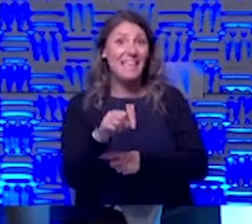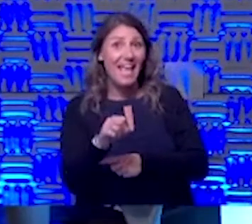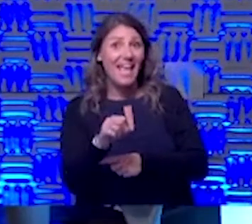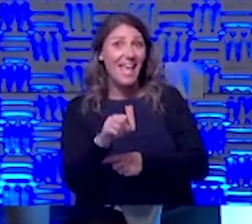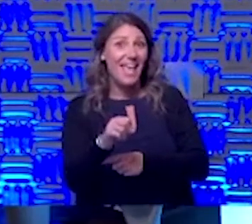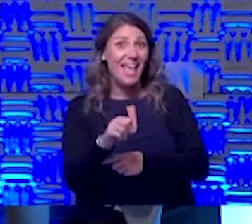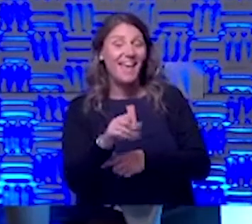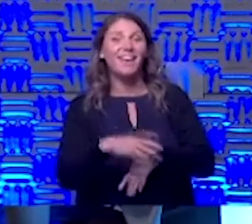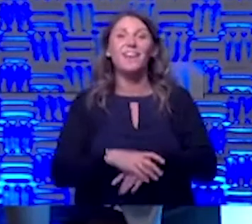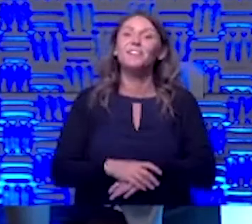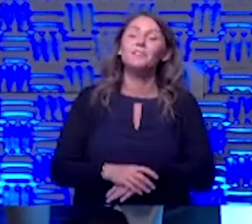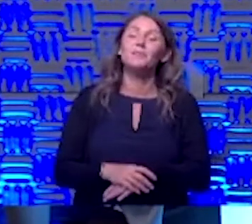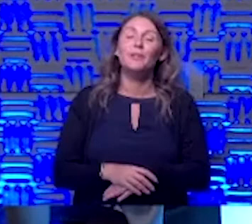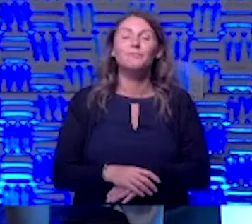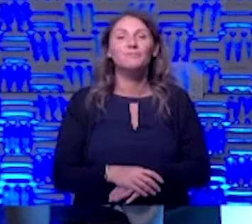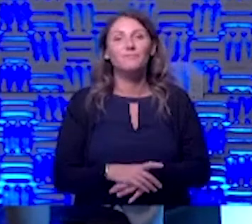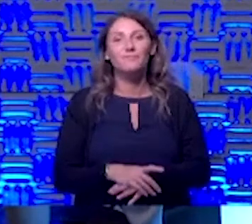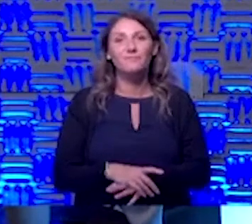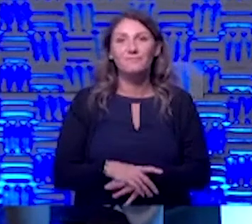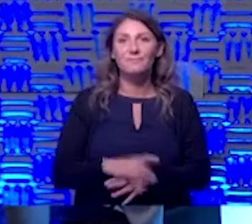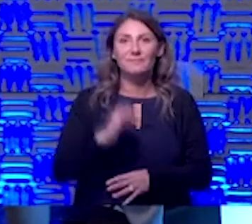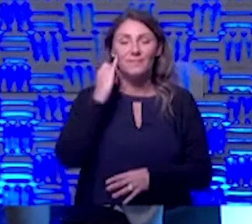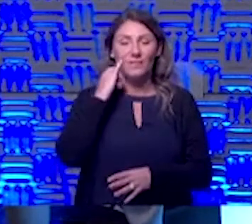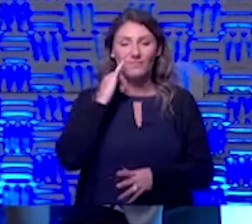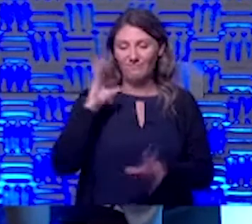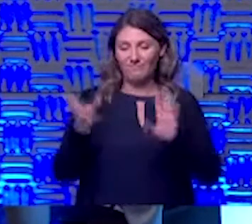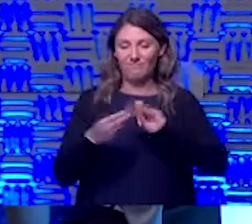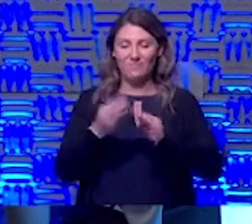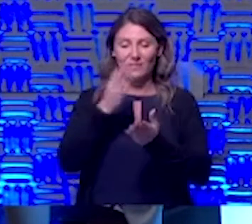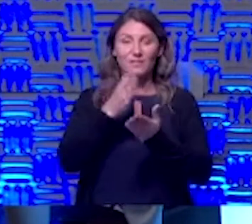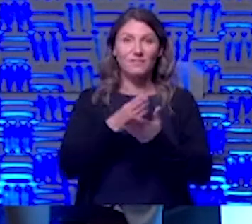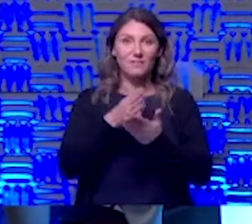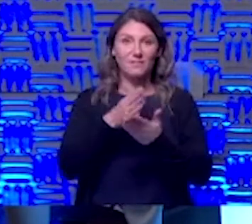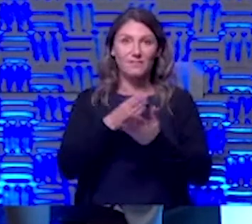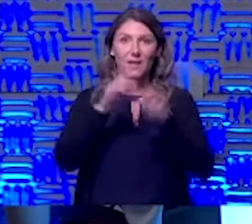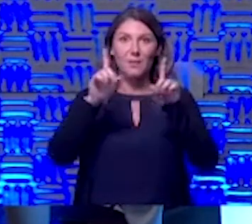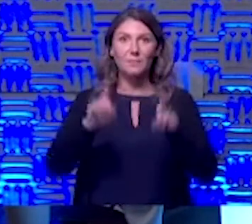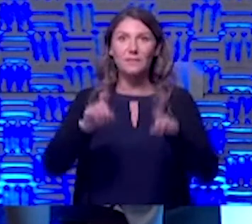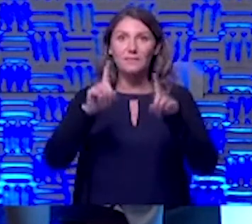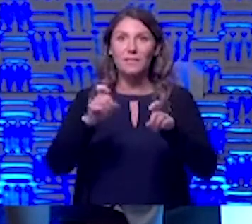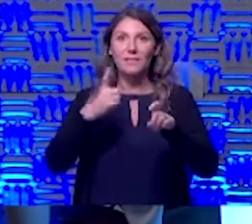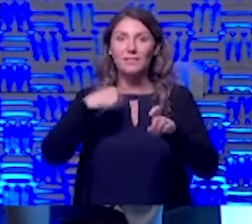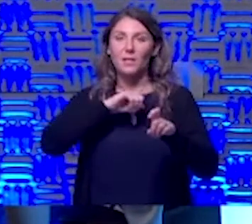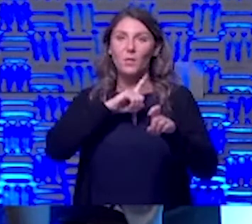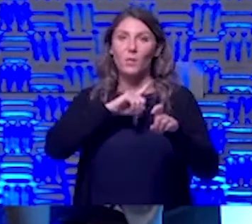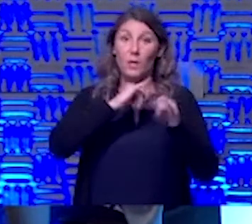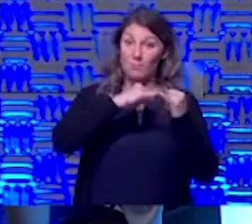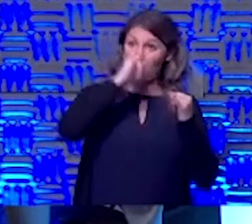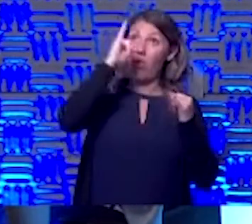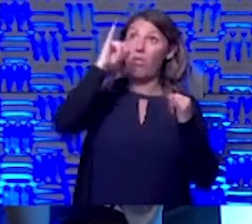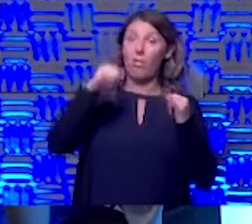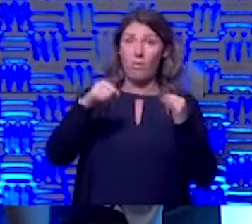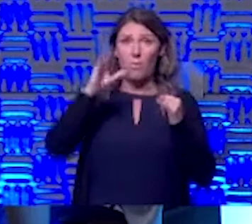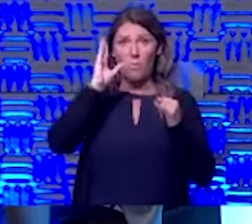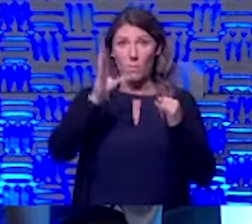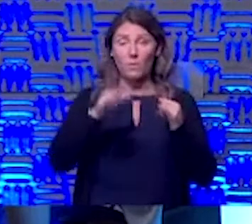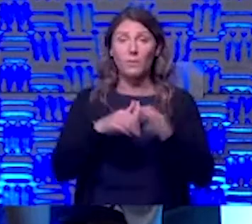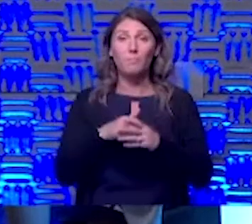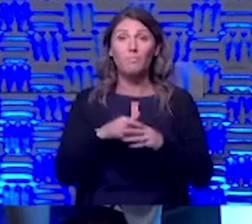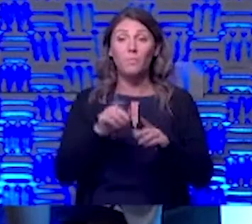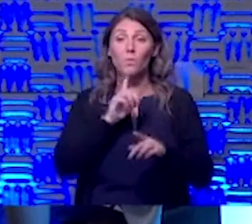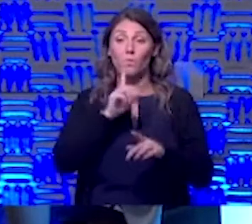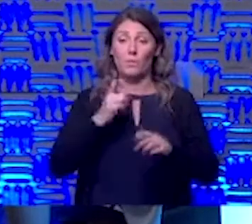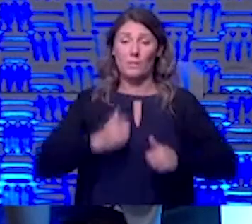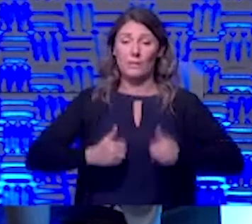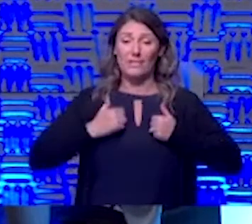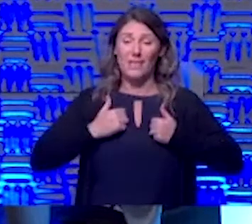Well, I think if we just overall stop testing, we've hit the peak. Yeah. In real life terms, though, I do not feel